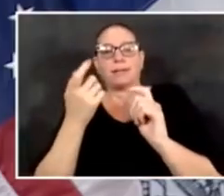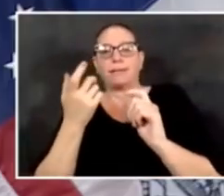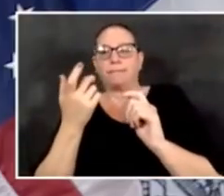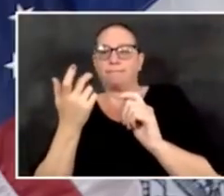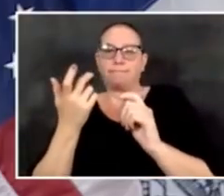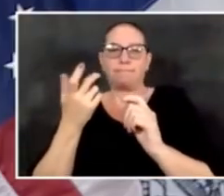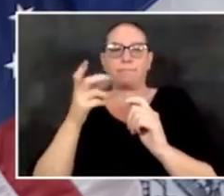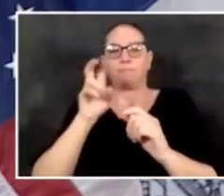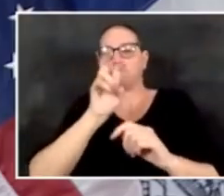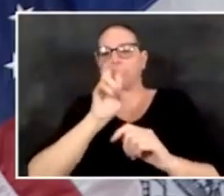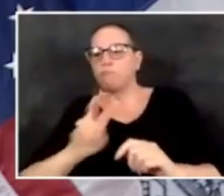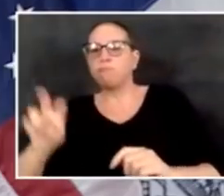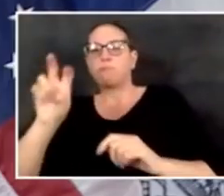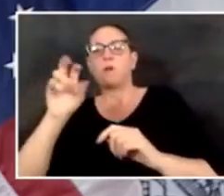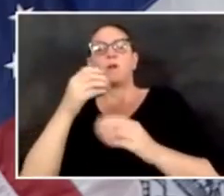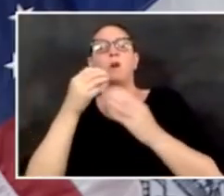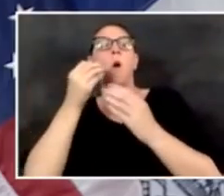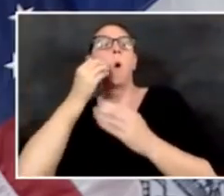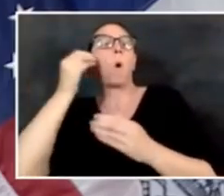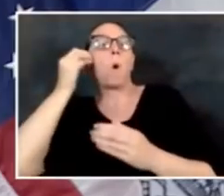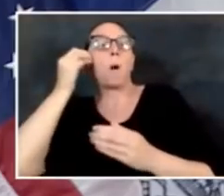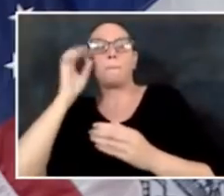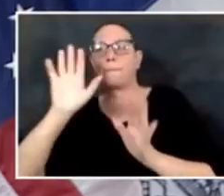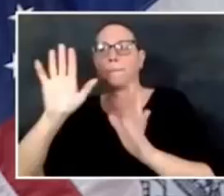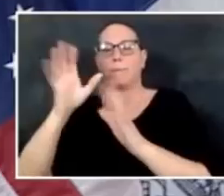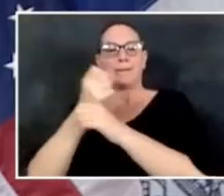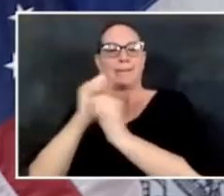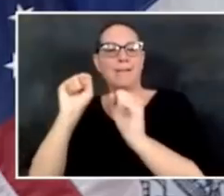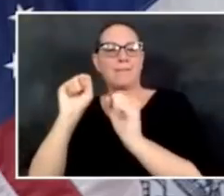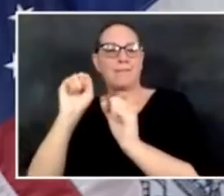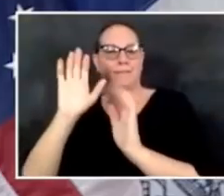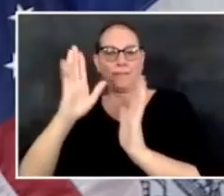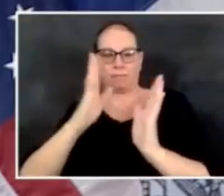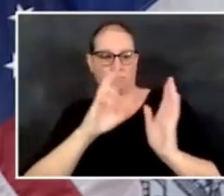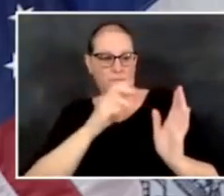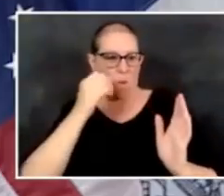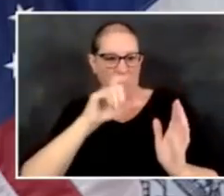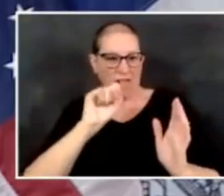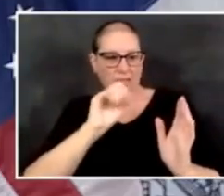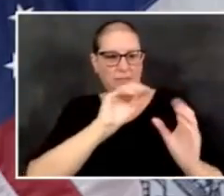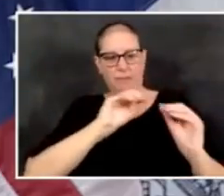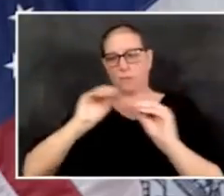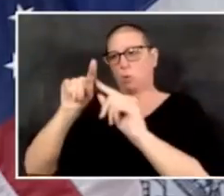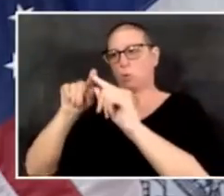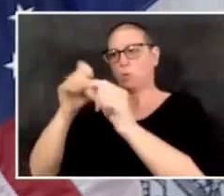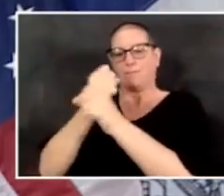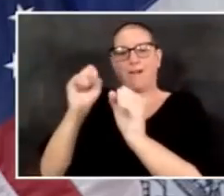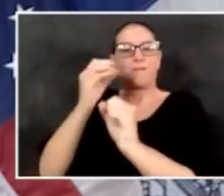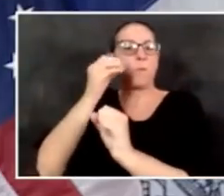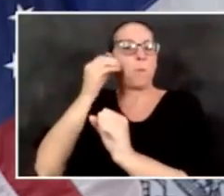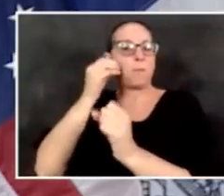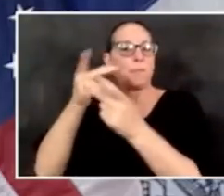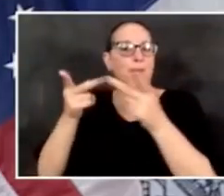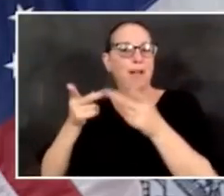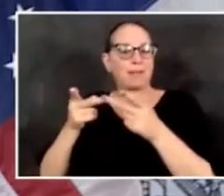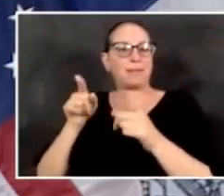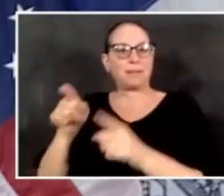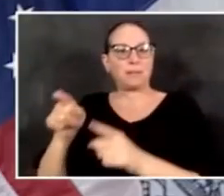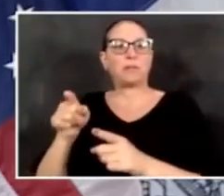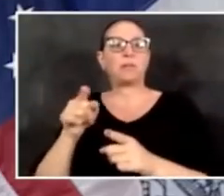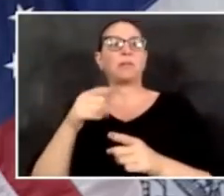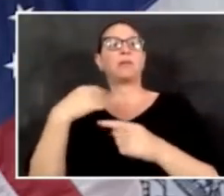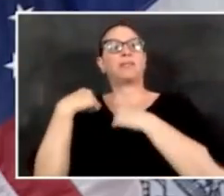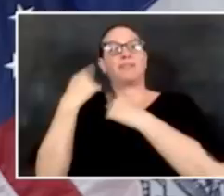exact number as of today of folks who have been brought in over the last 3 years from the streets, from the subways, into safe havens,